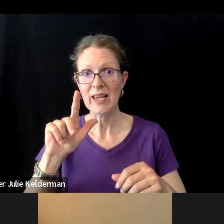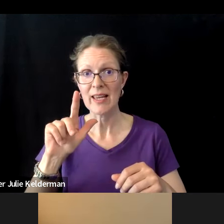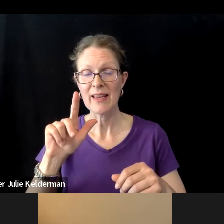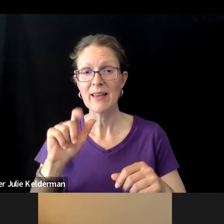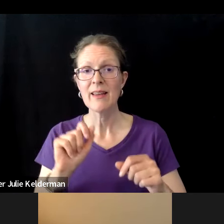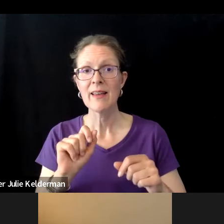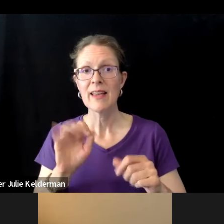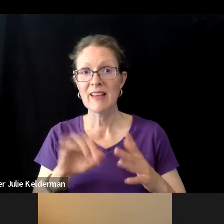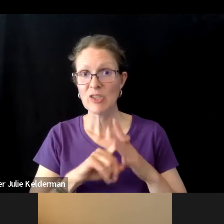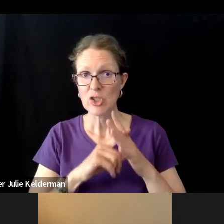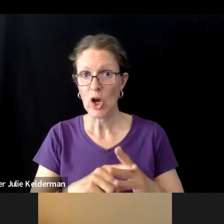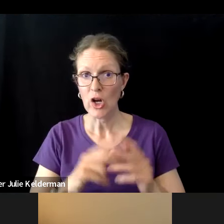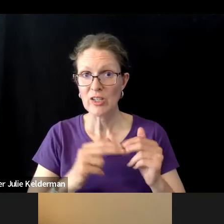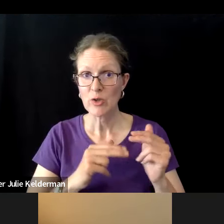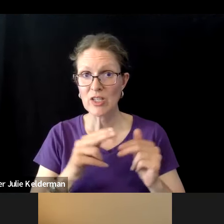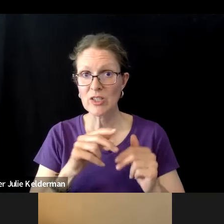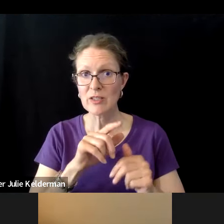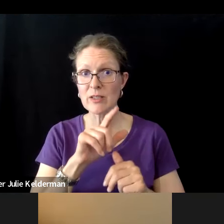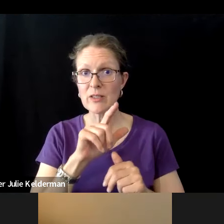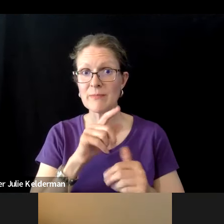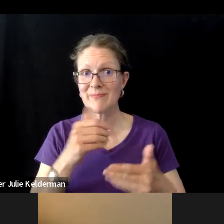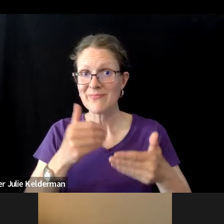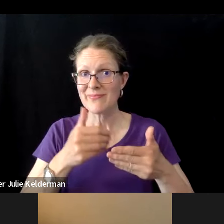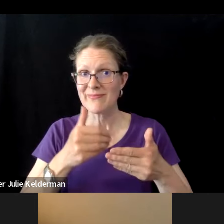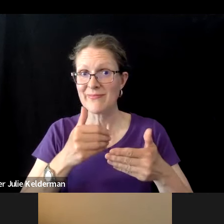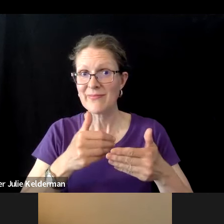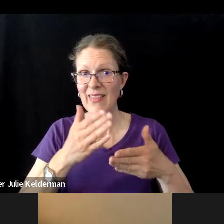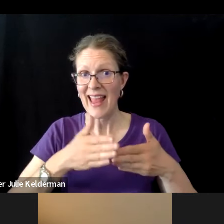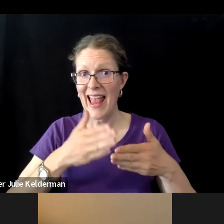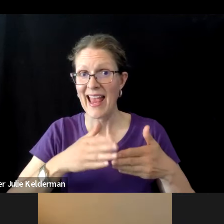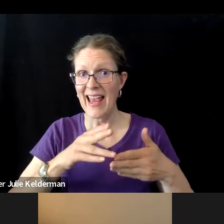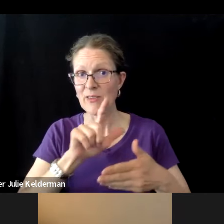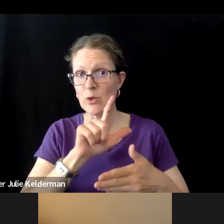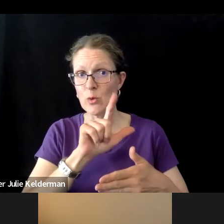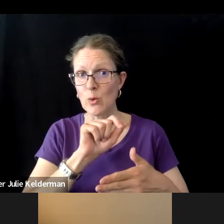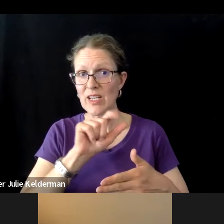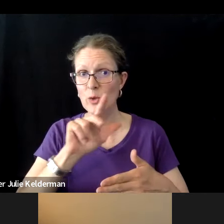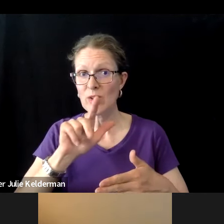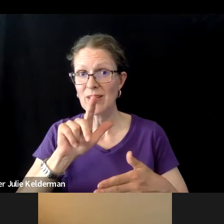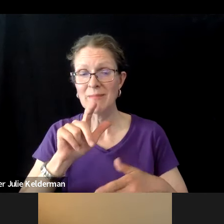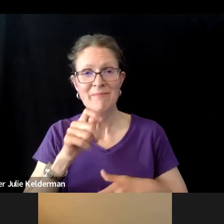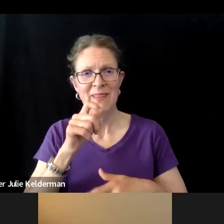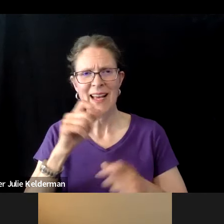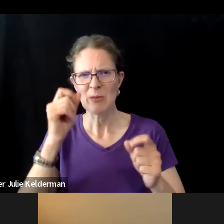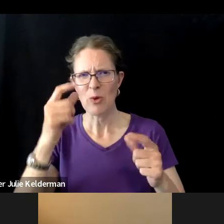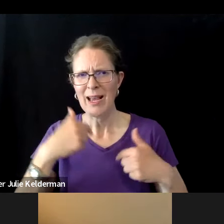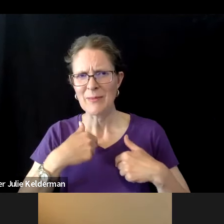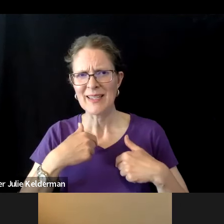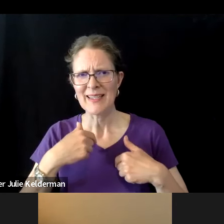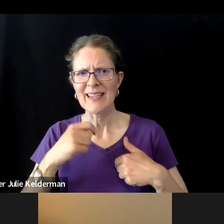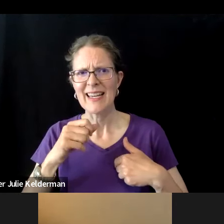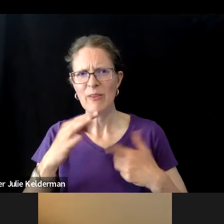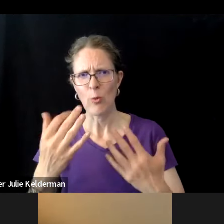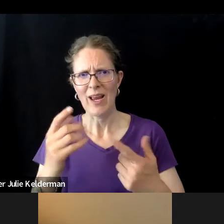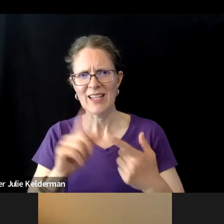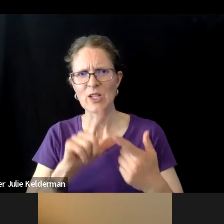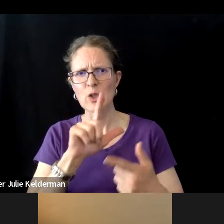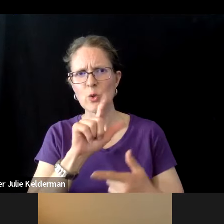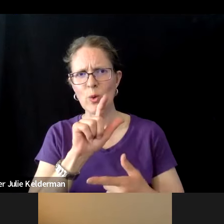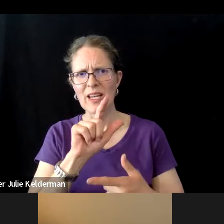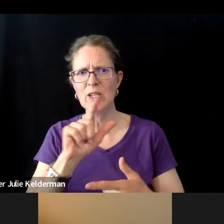start construction toward the end of 23, we would be very happy, but it wouldn't surprise me if we didn't start until 24.